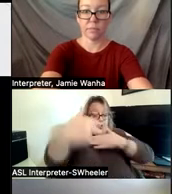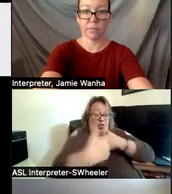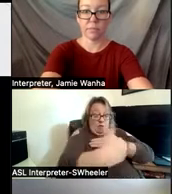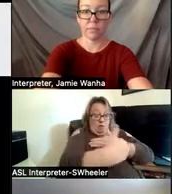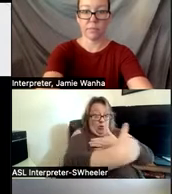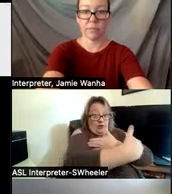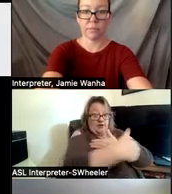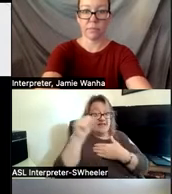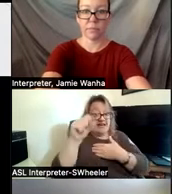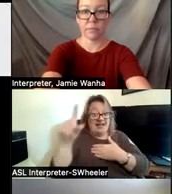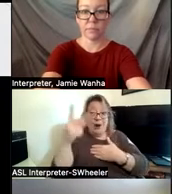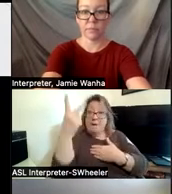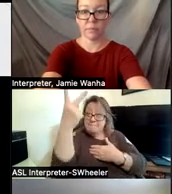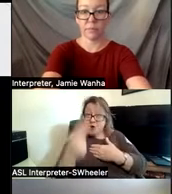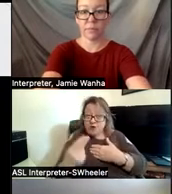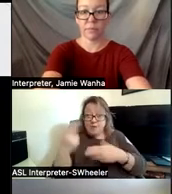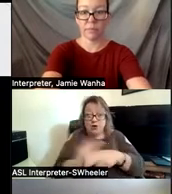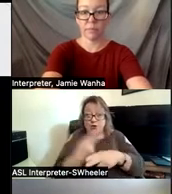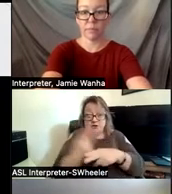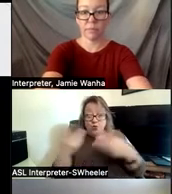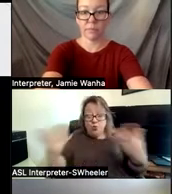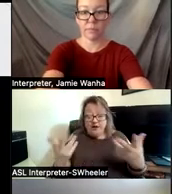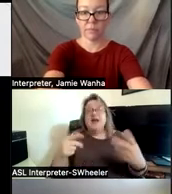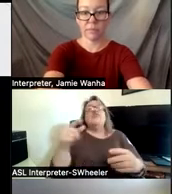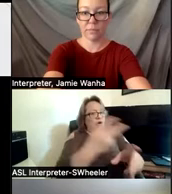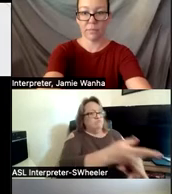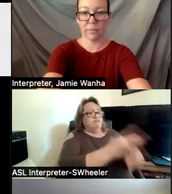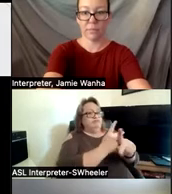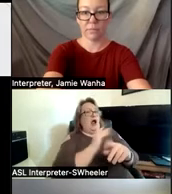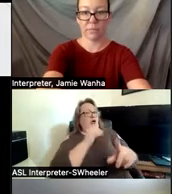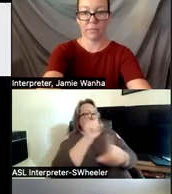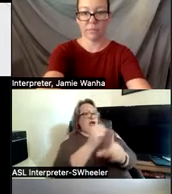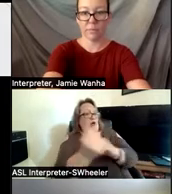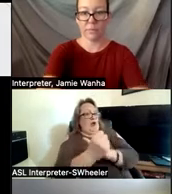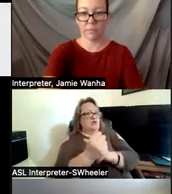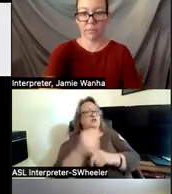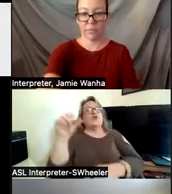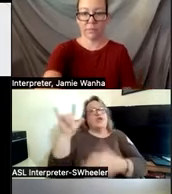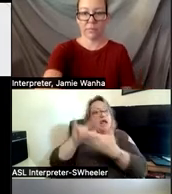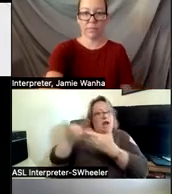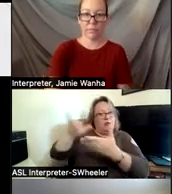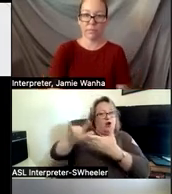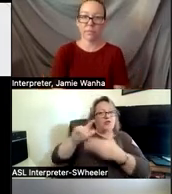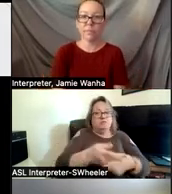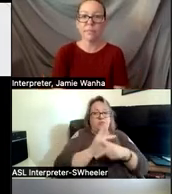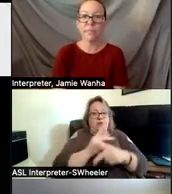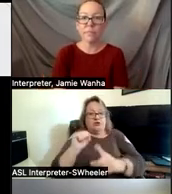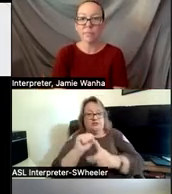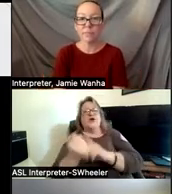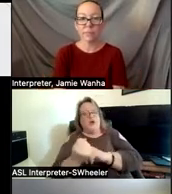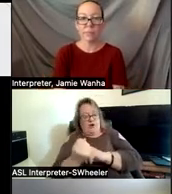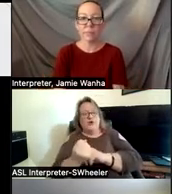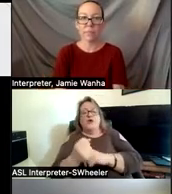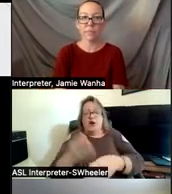way, both of them are using our scenario for the San Diego International Airport is using our scenario for